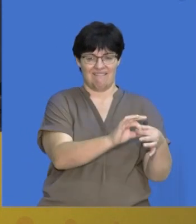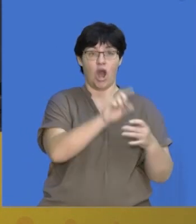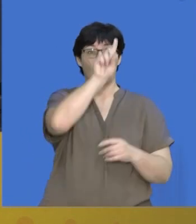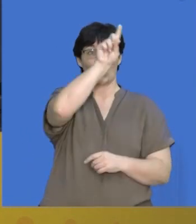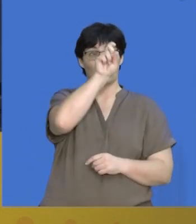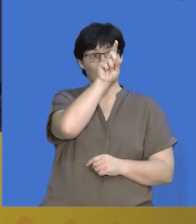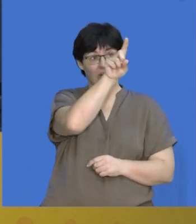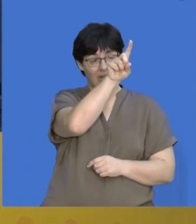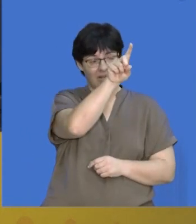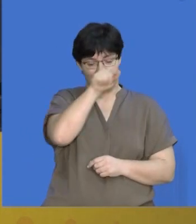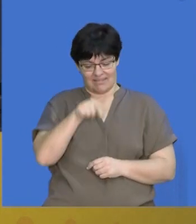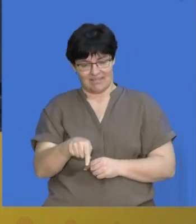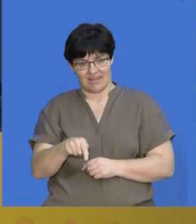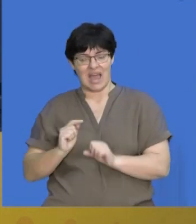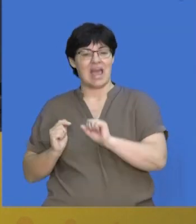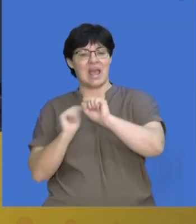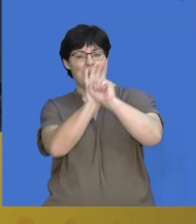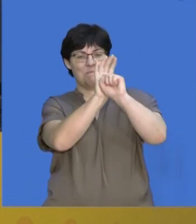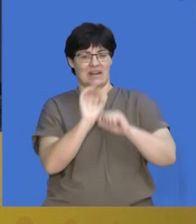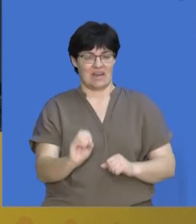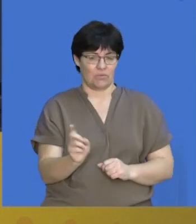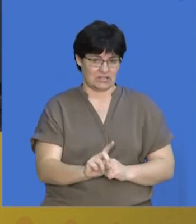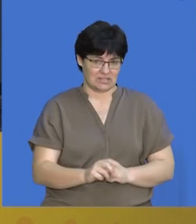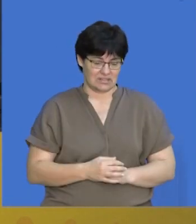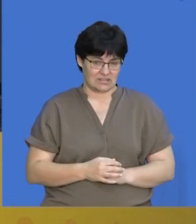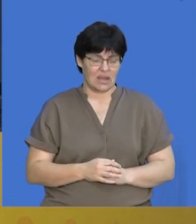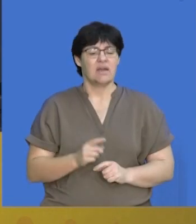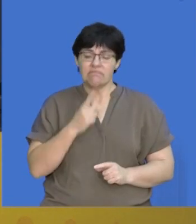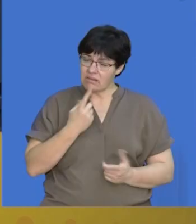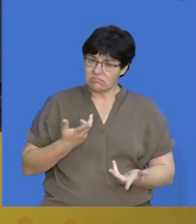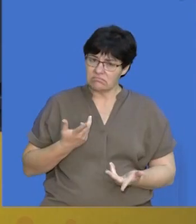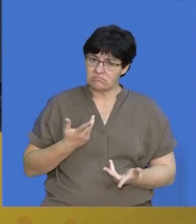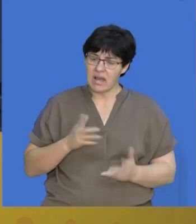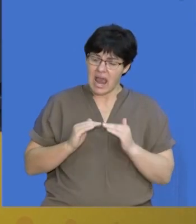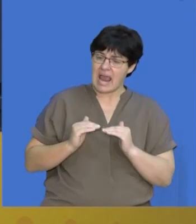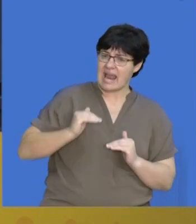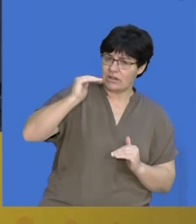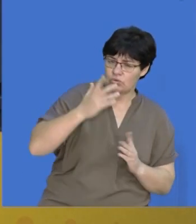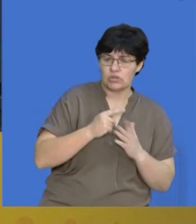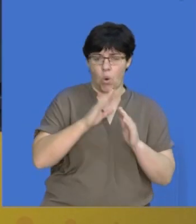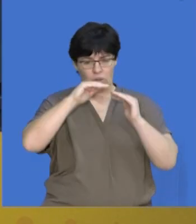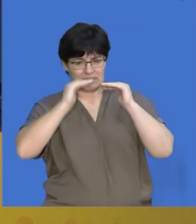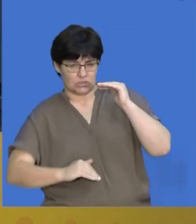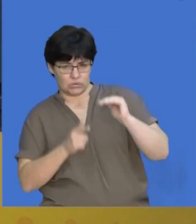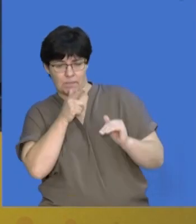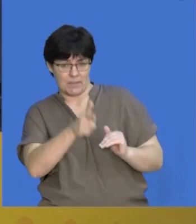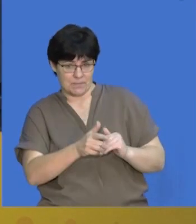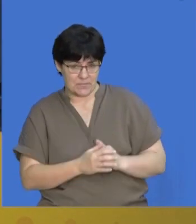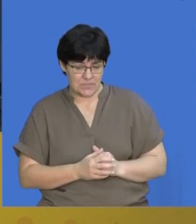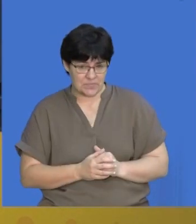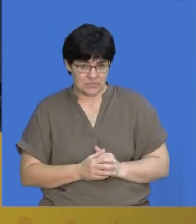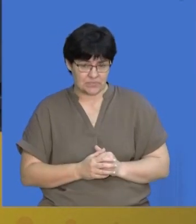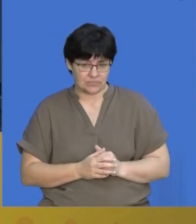question in terms of its impact and qualify it in terms of increasing or decreasing.